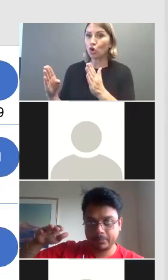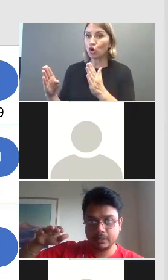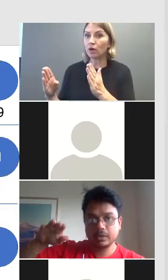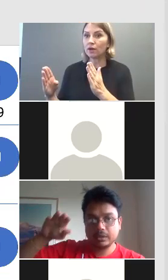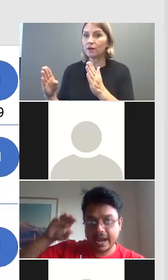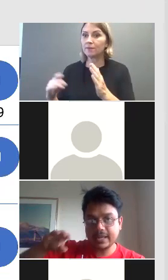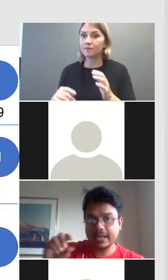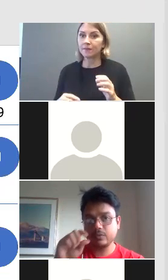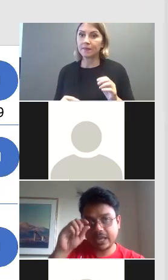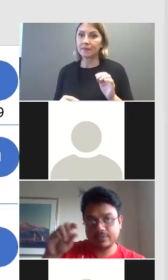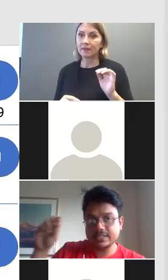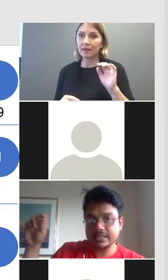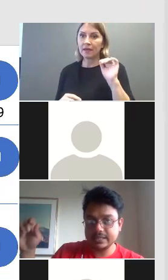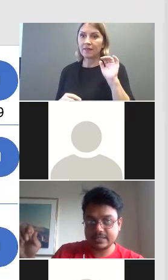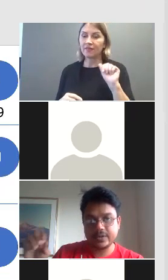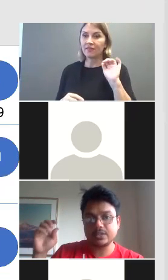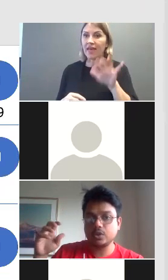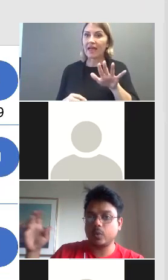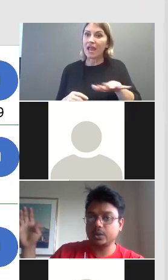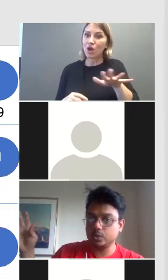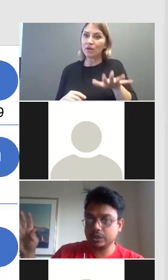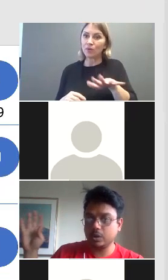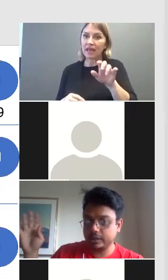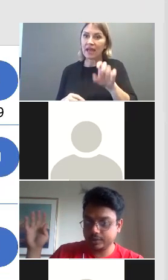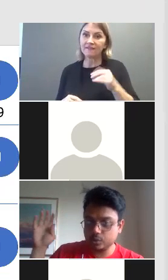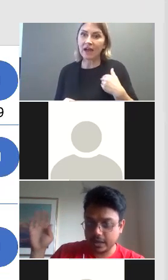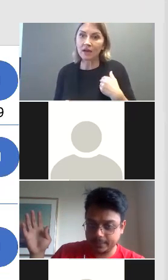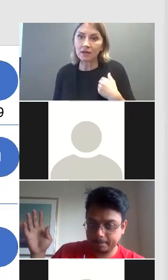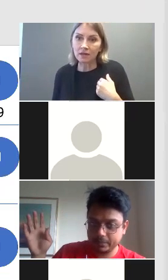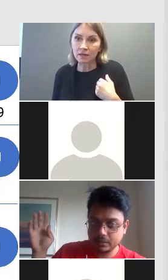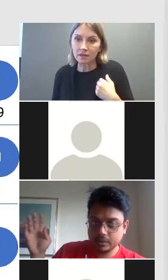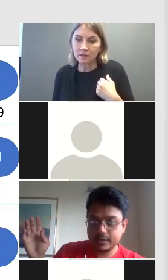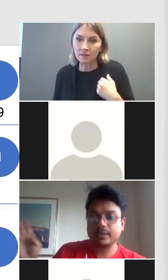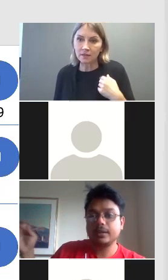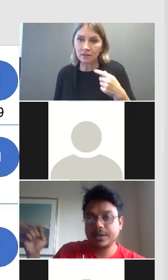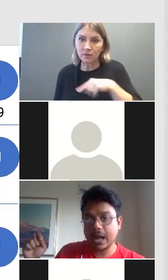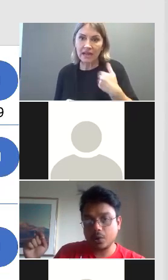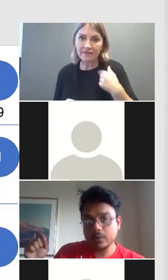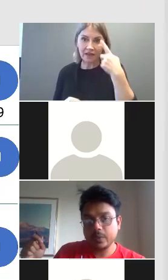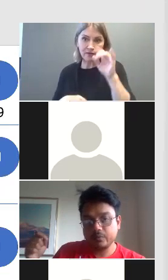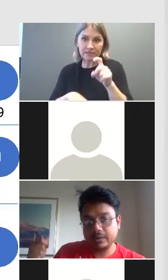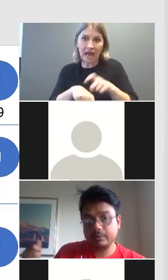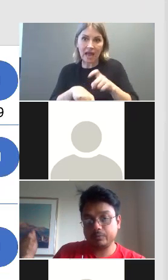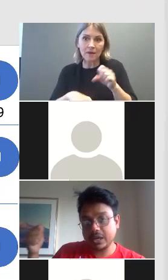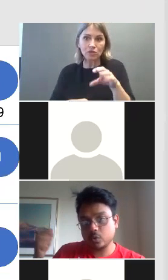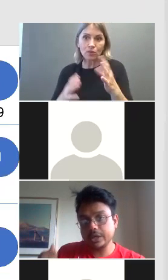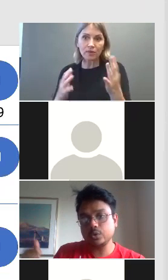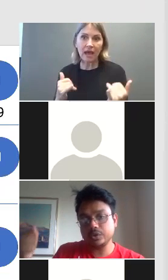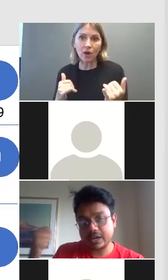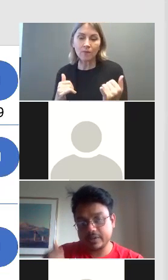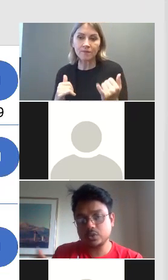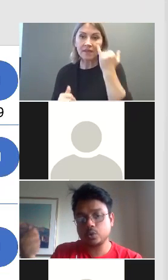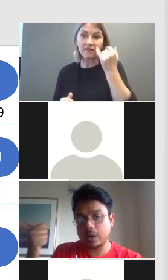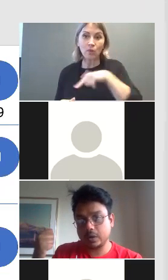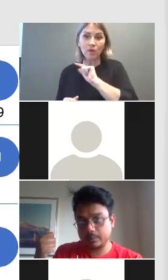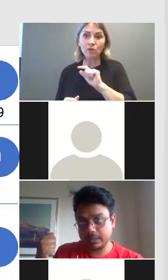array. That array would have these indices, right? 0, 1, 2, 3, all the way to 9. Right. Now, we are going